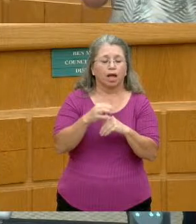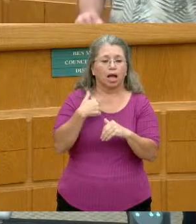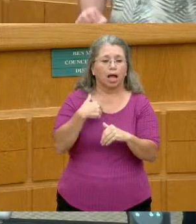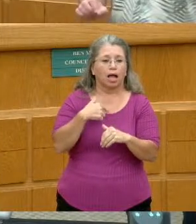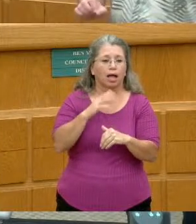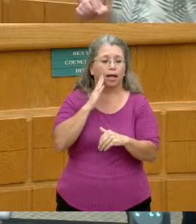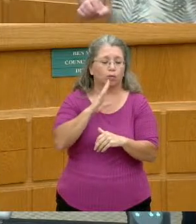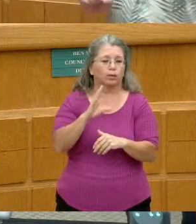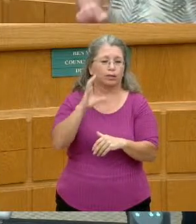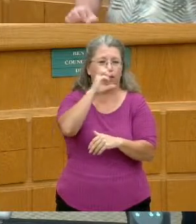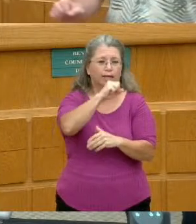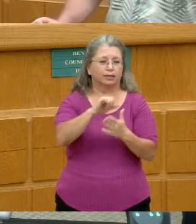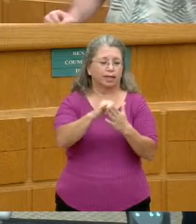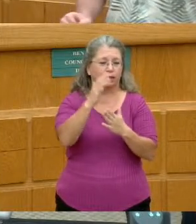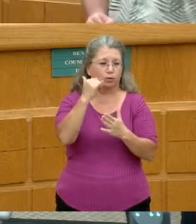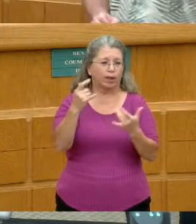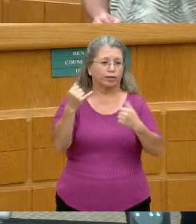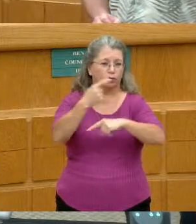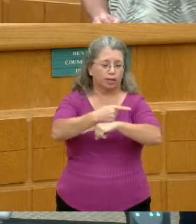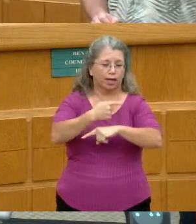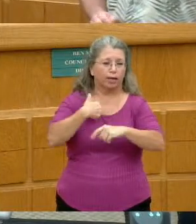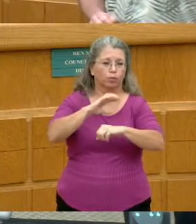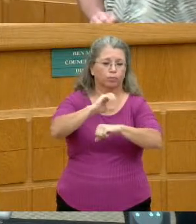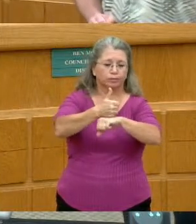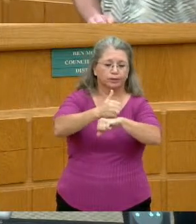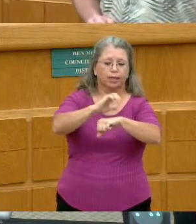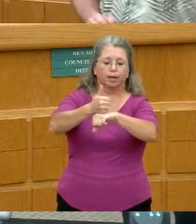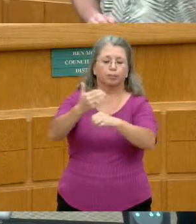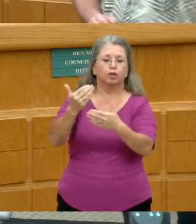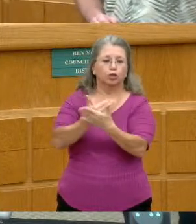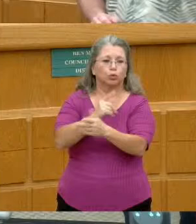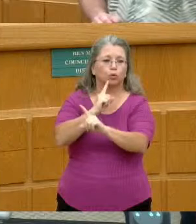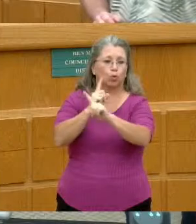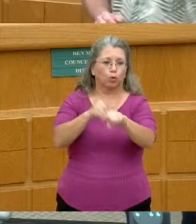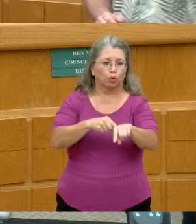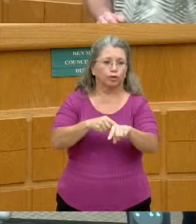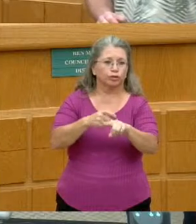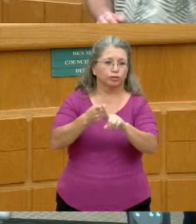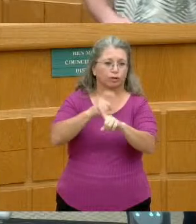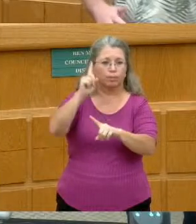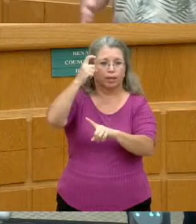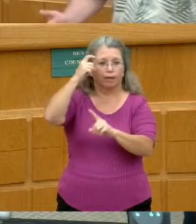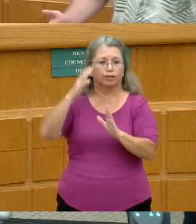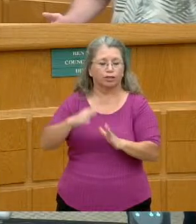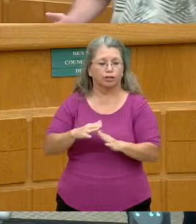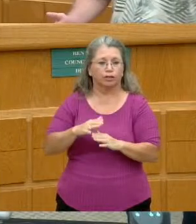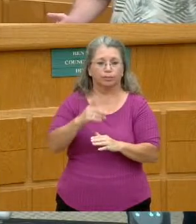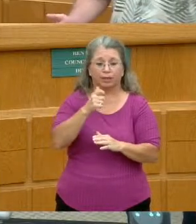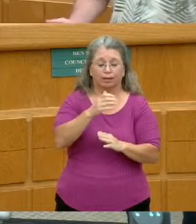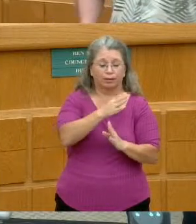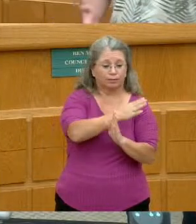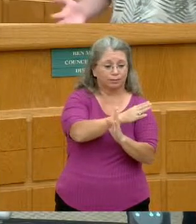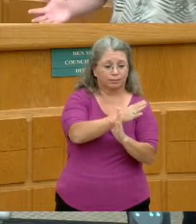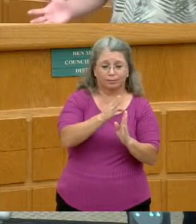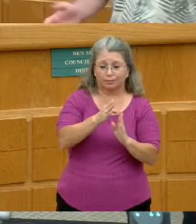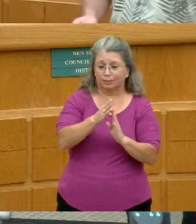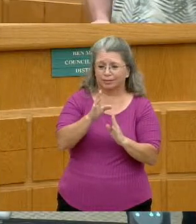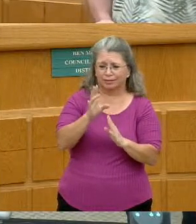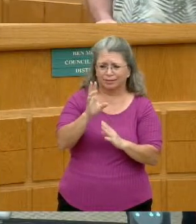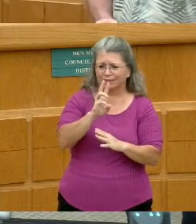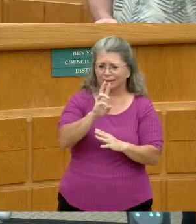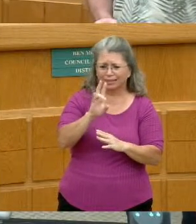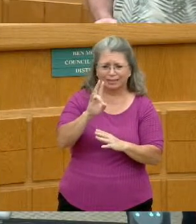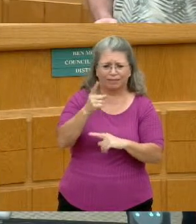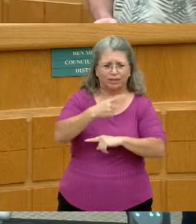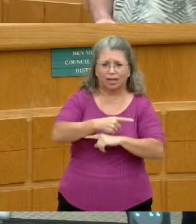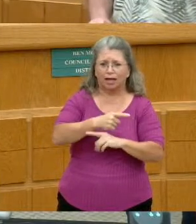why today there's new measures being put into place by the governor, is that after 7 days, or 6 days, they